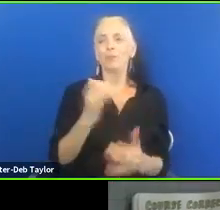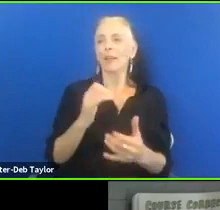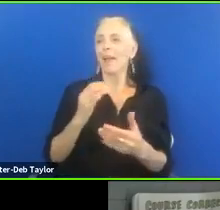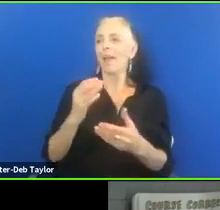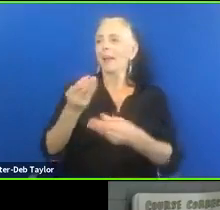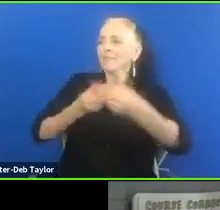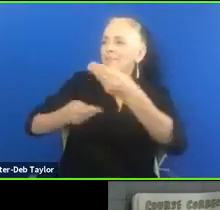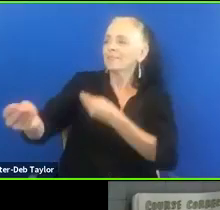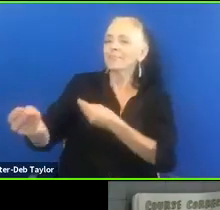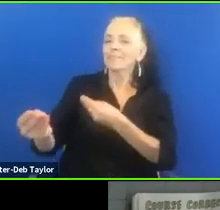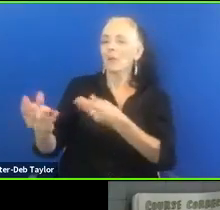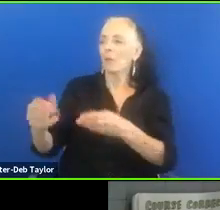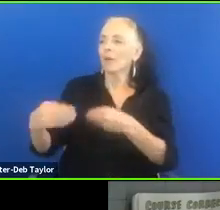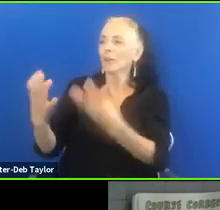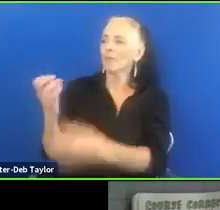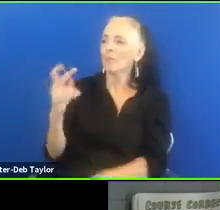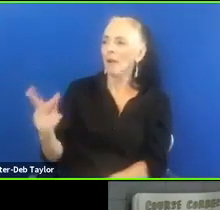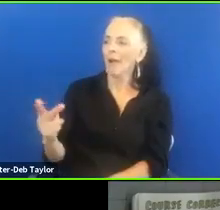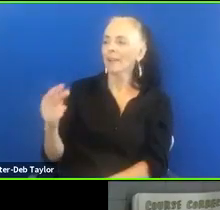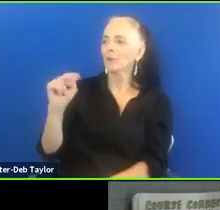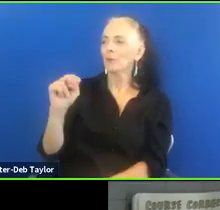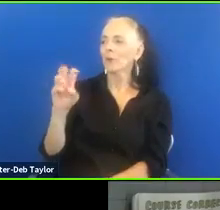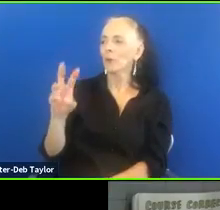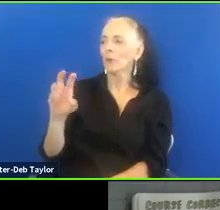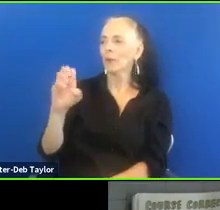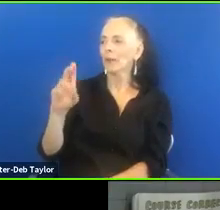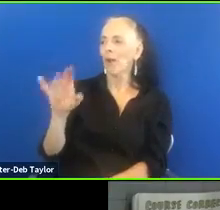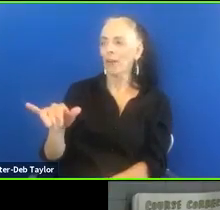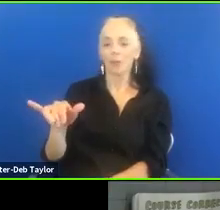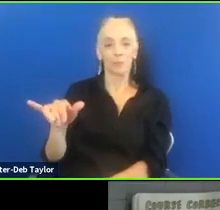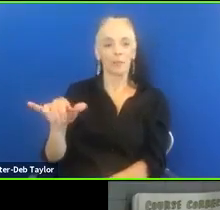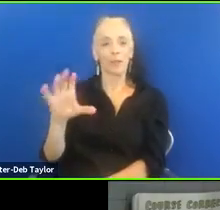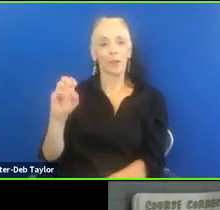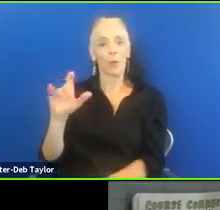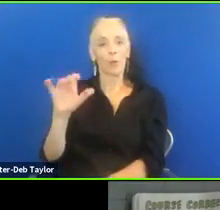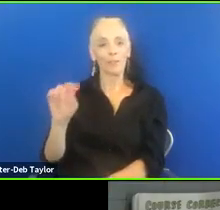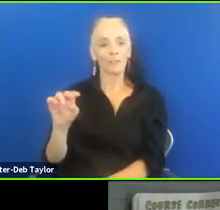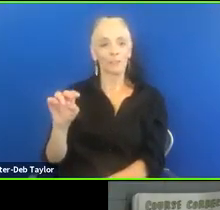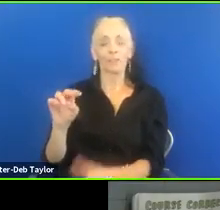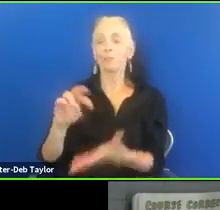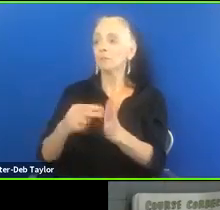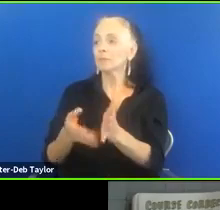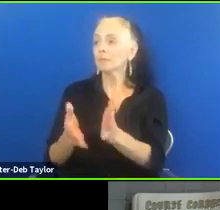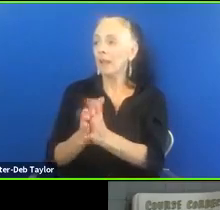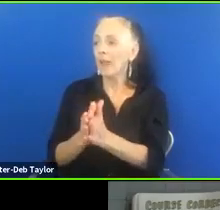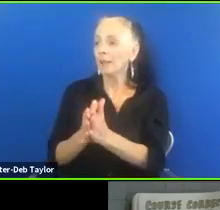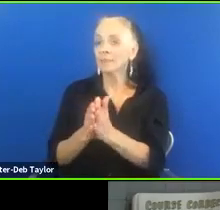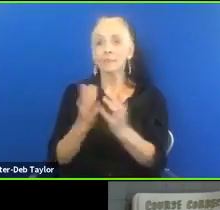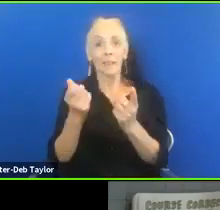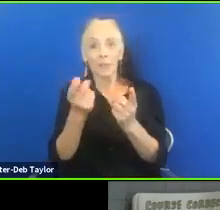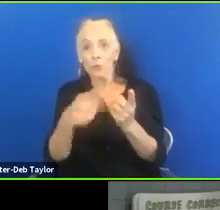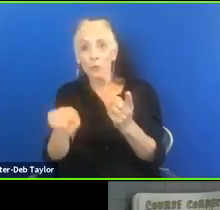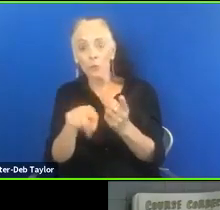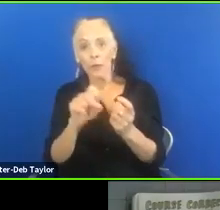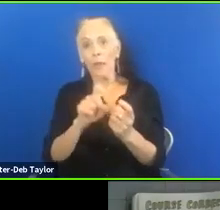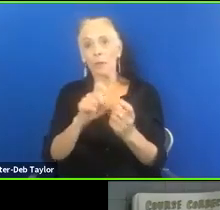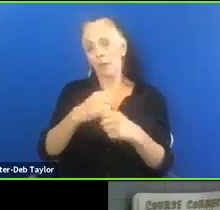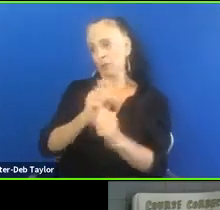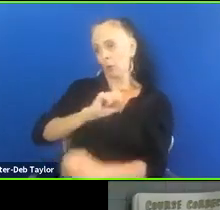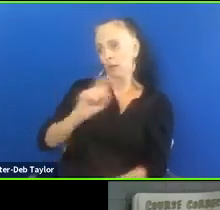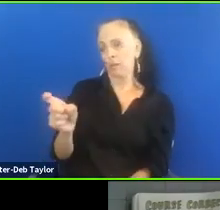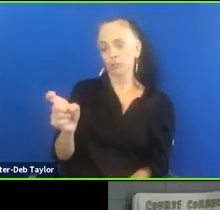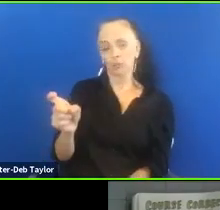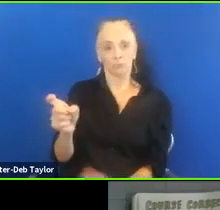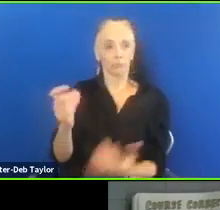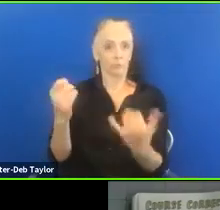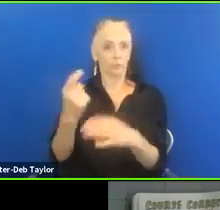give back to New Economy Coalition for making today possible. So we ask for folks that are able to out there to make a donation